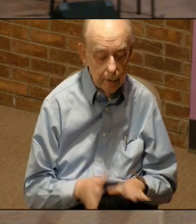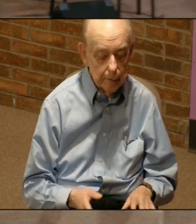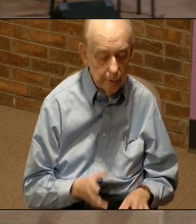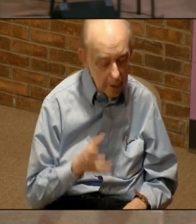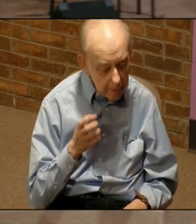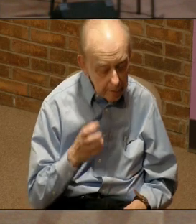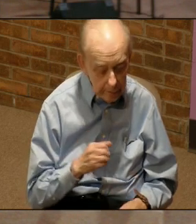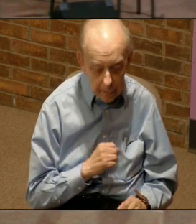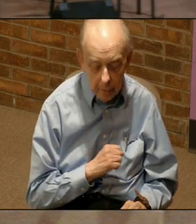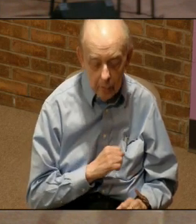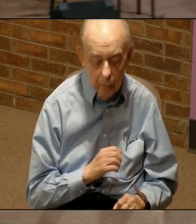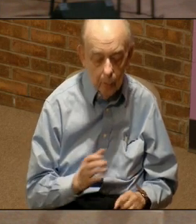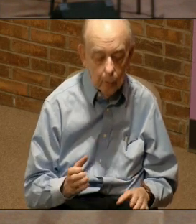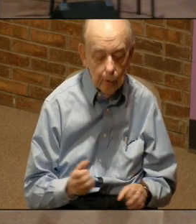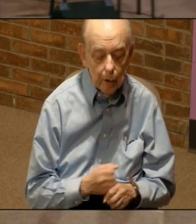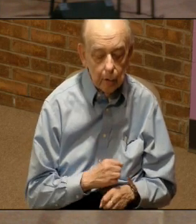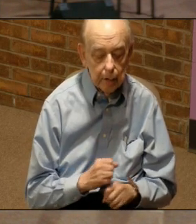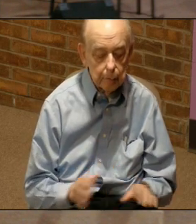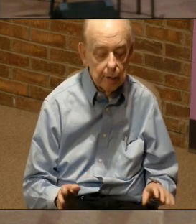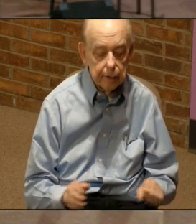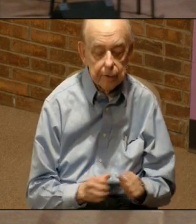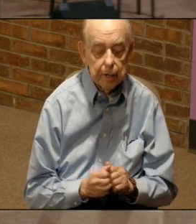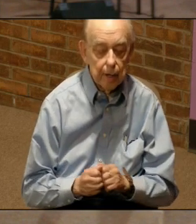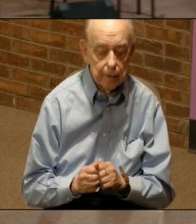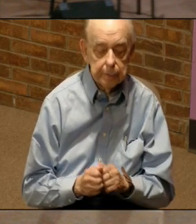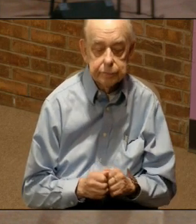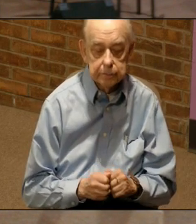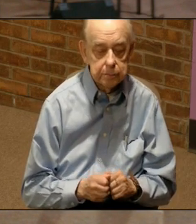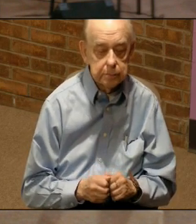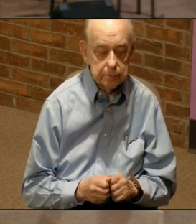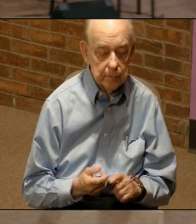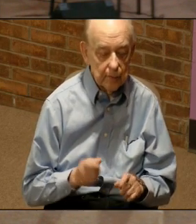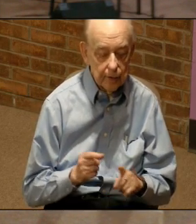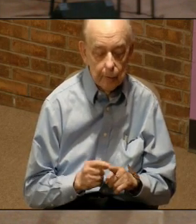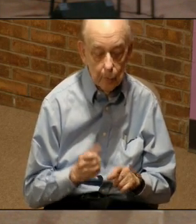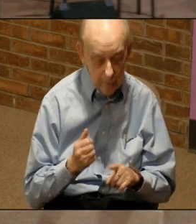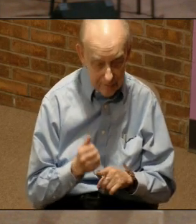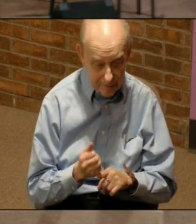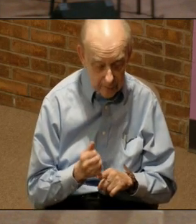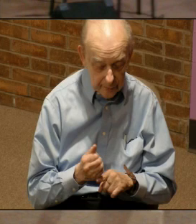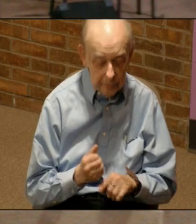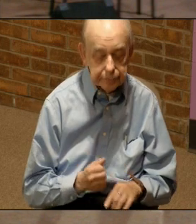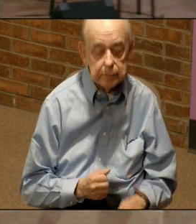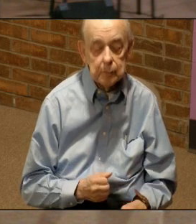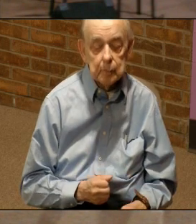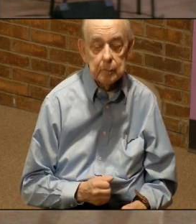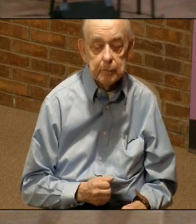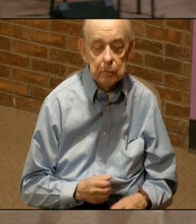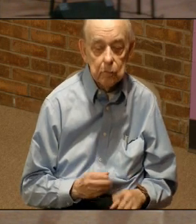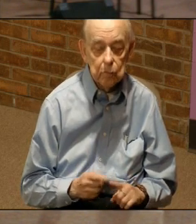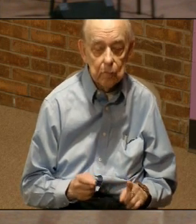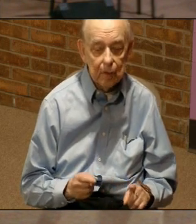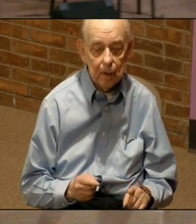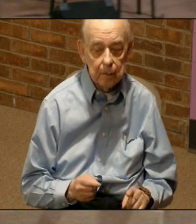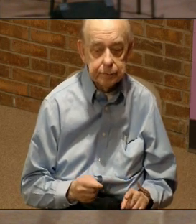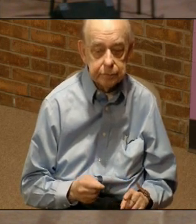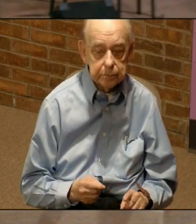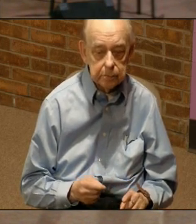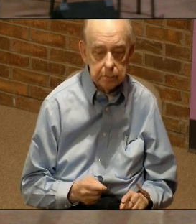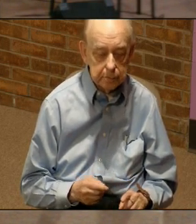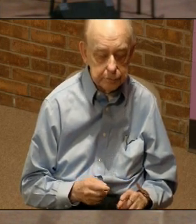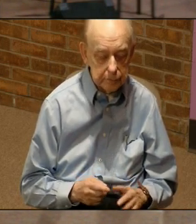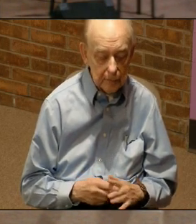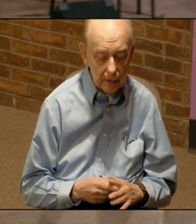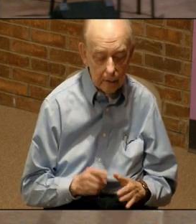hearing, and we all get blessed together. Just from the word itself, okay? But